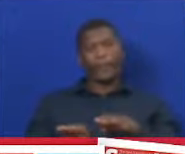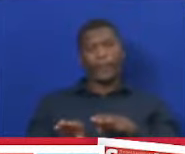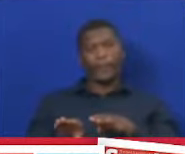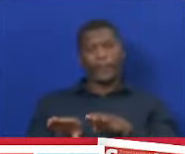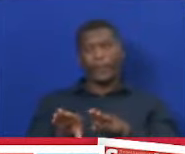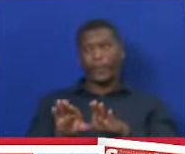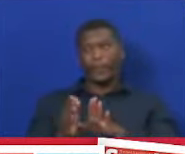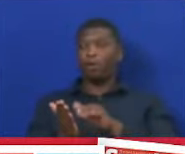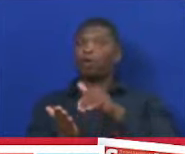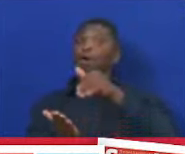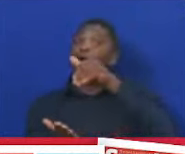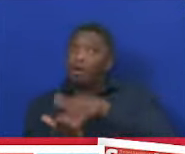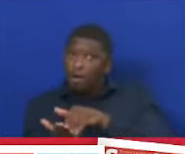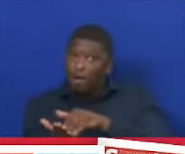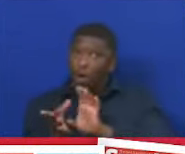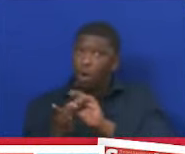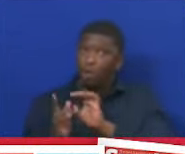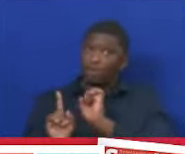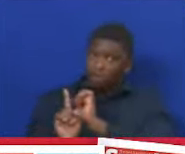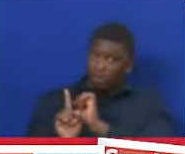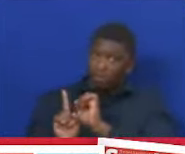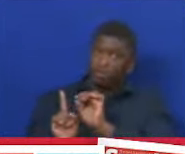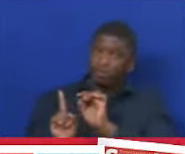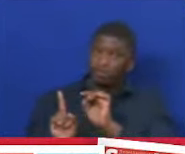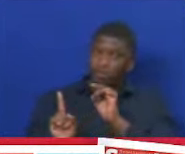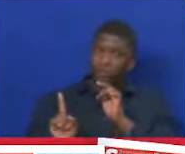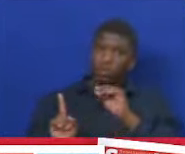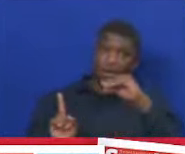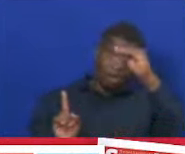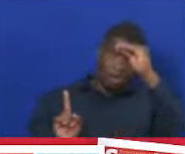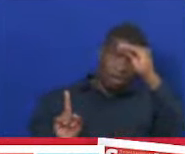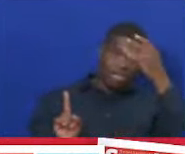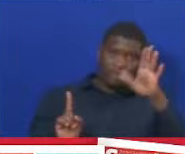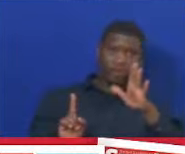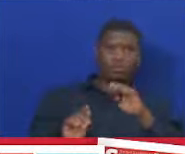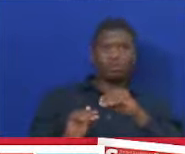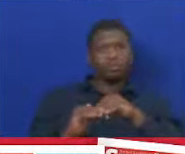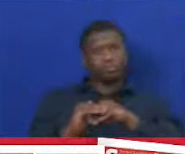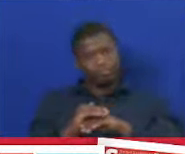entered the premises and made it sure that